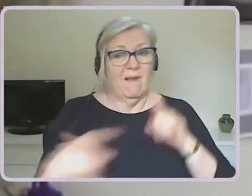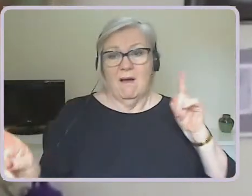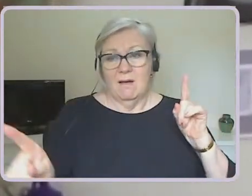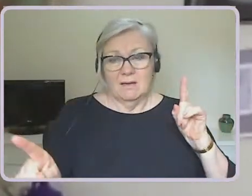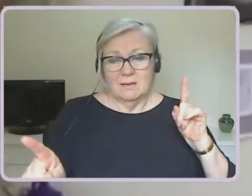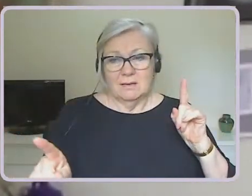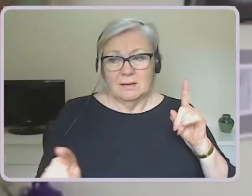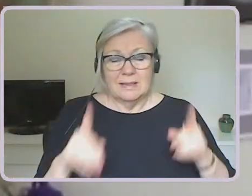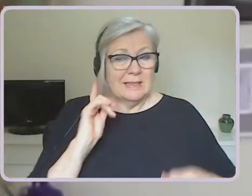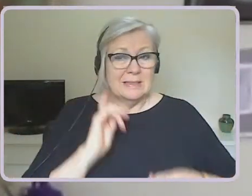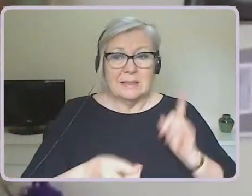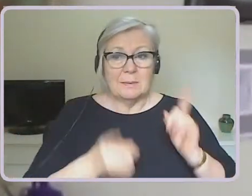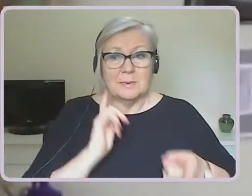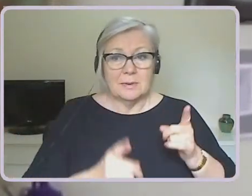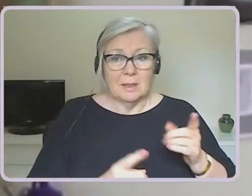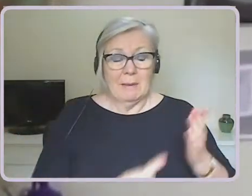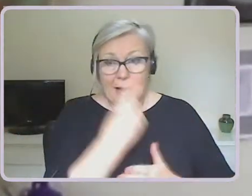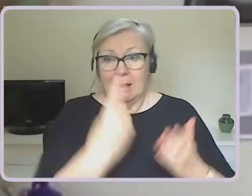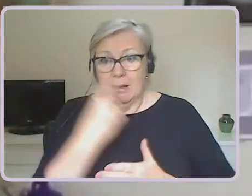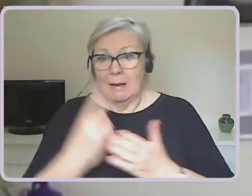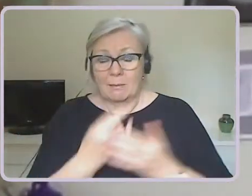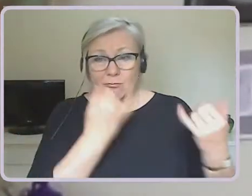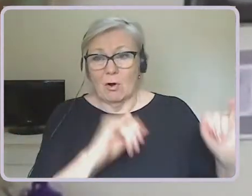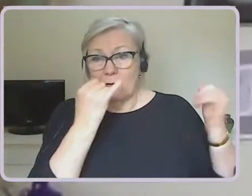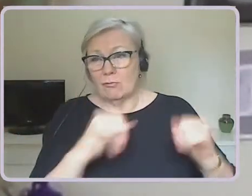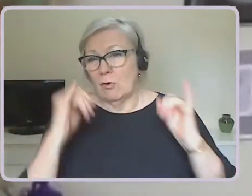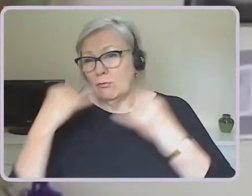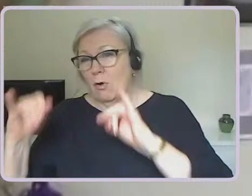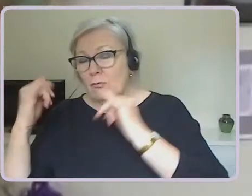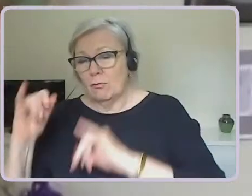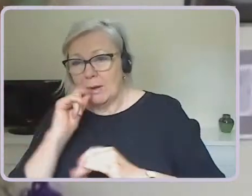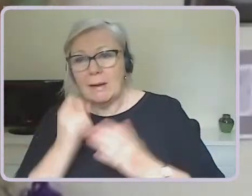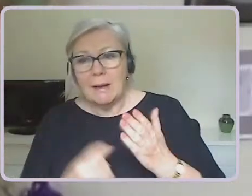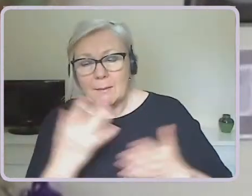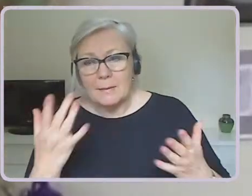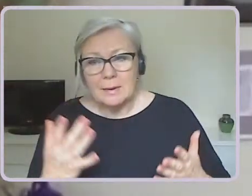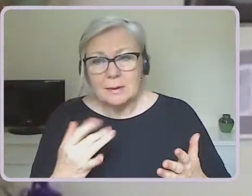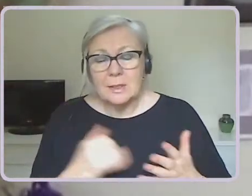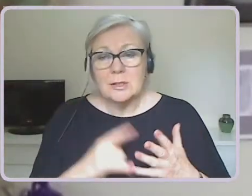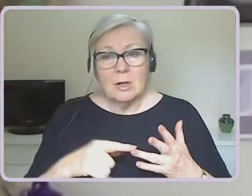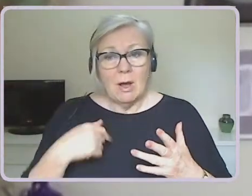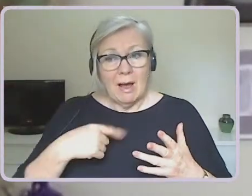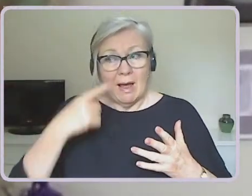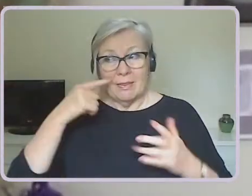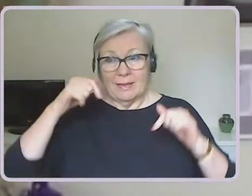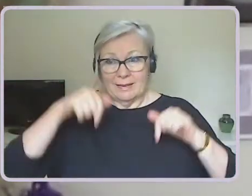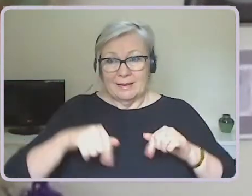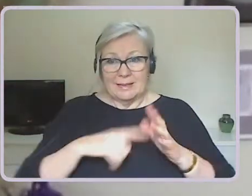multiple occasions. And so we've started the year, in fact our year started